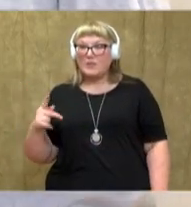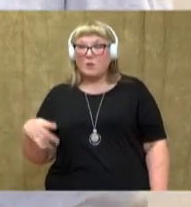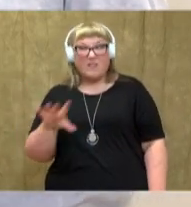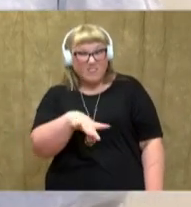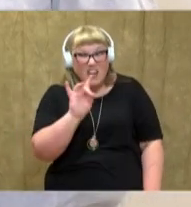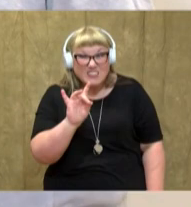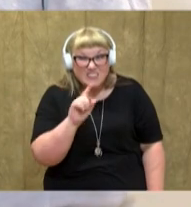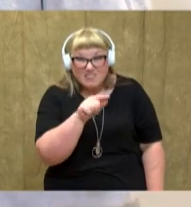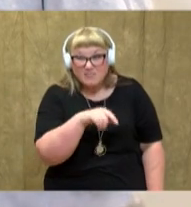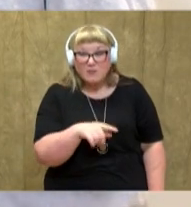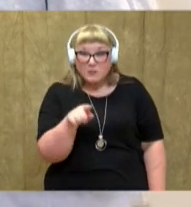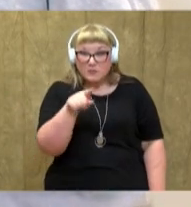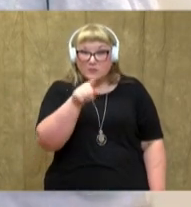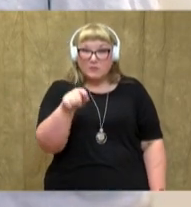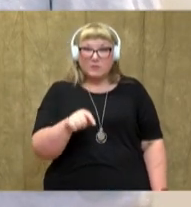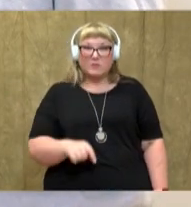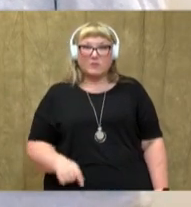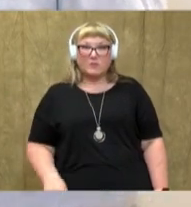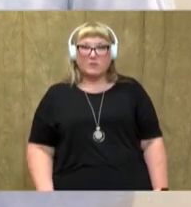Wisp?